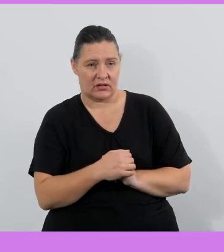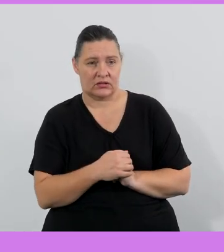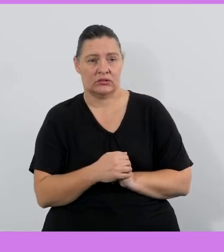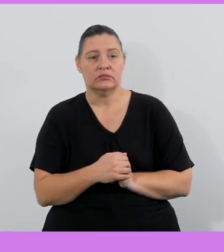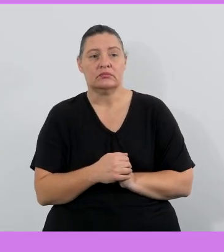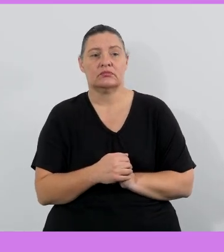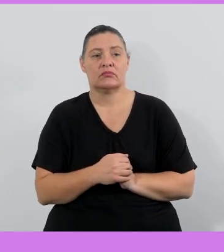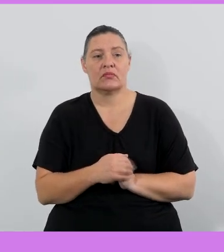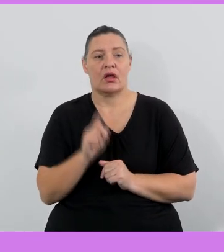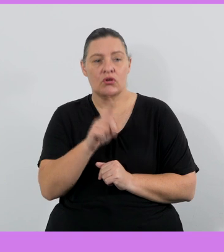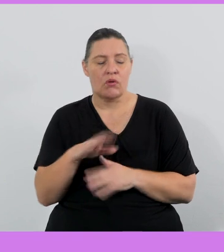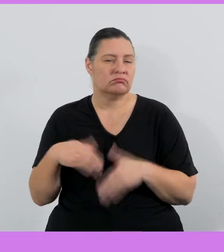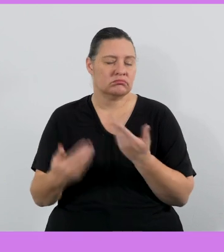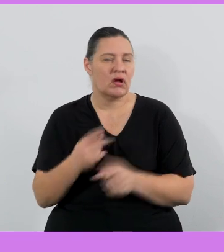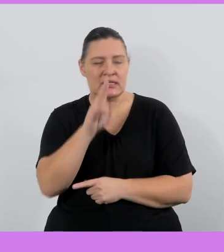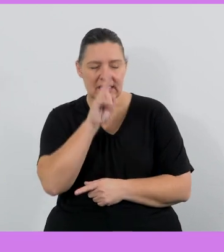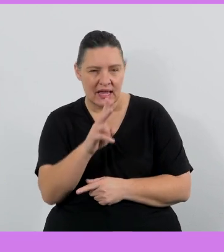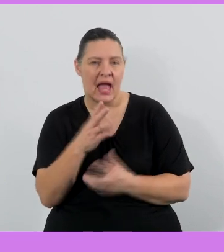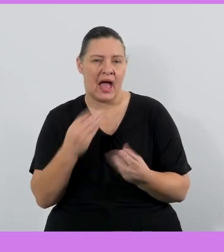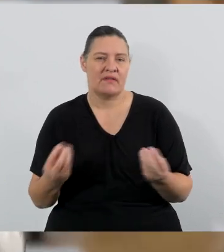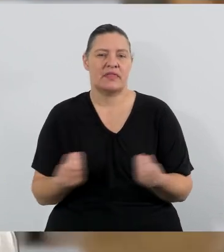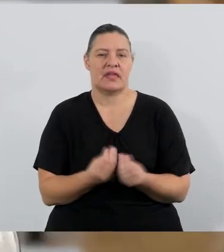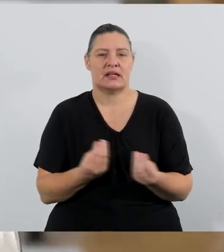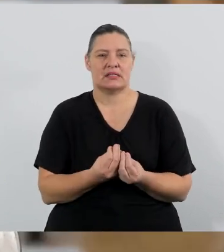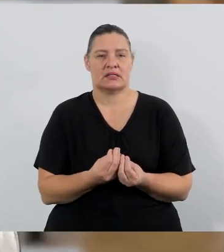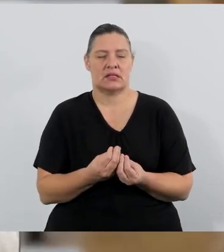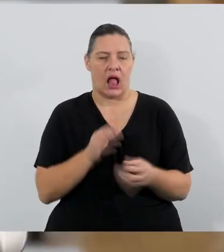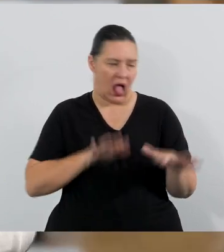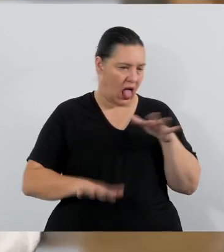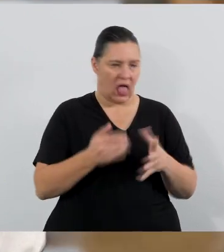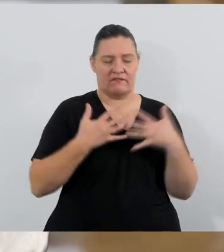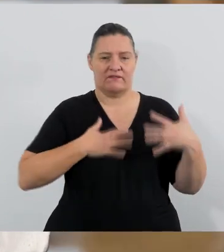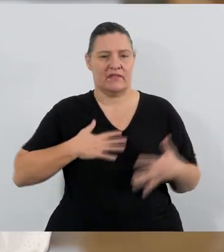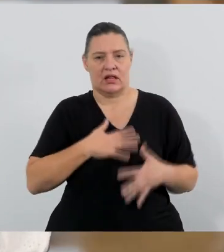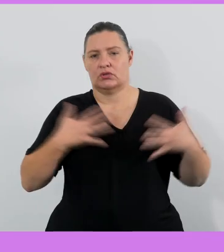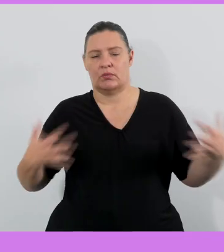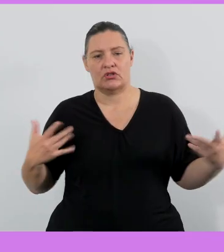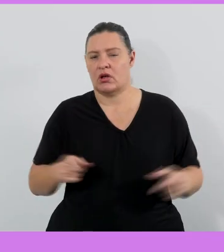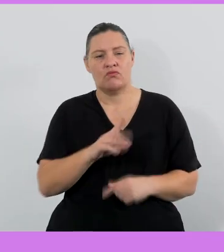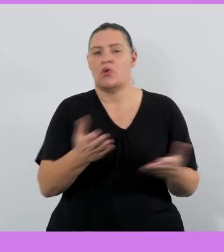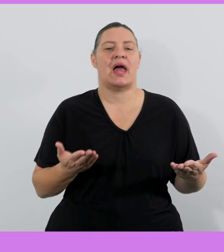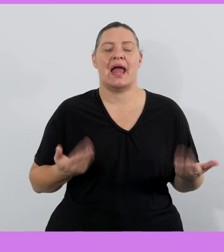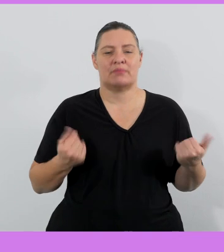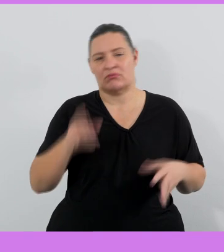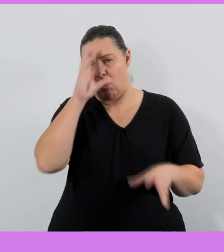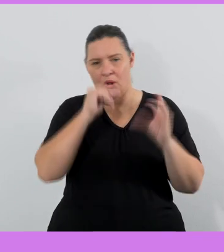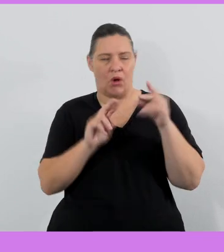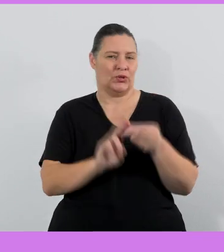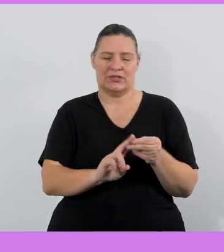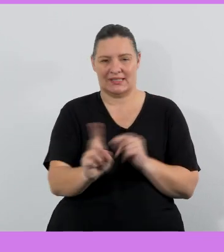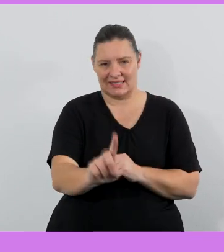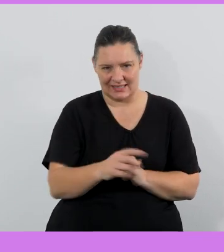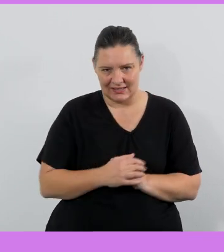move along, you'll see there are certain things that are going to maybe be overwhelming to you, but relax. You will not be expected to learn these